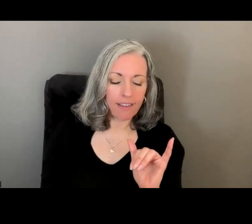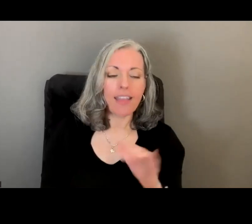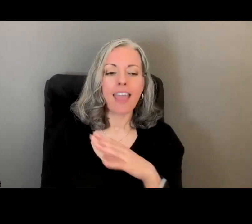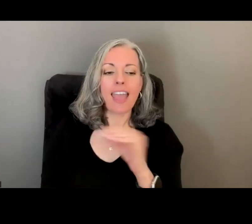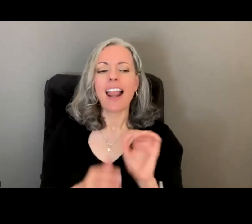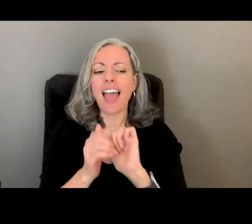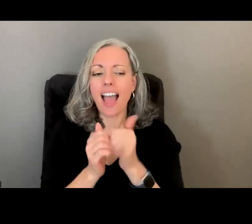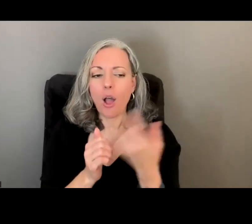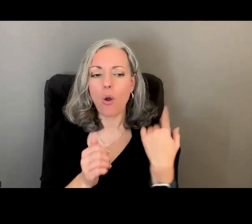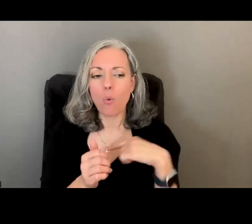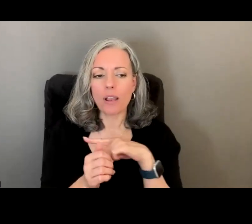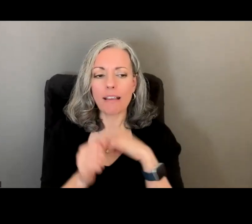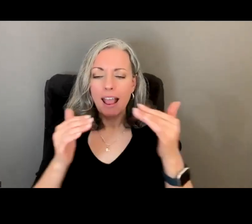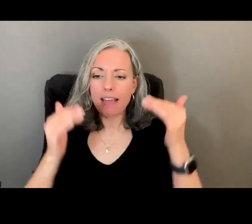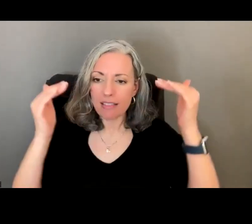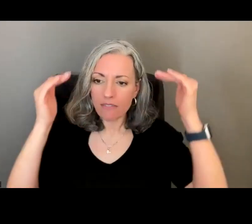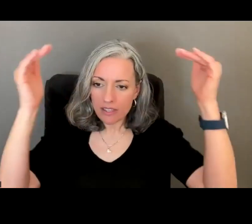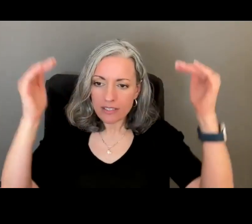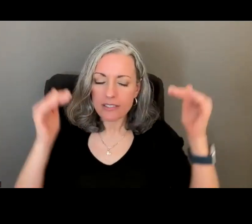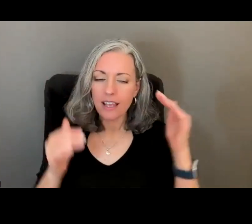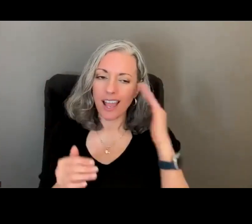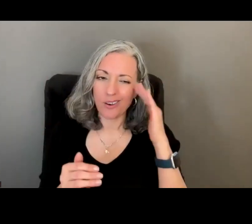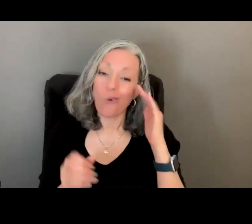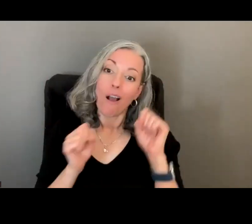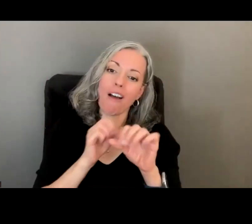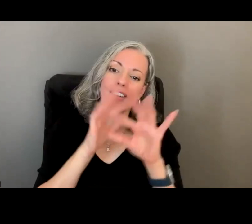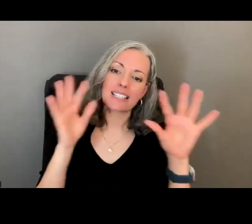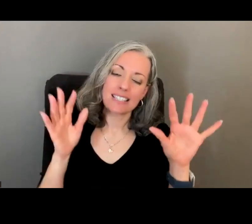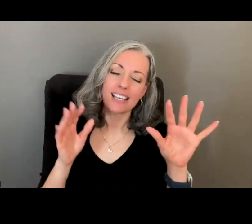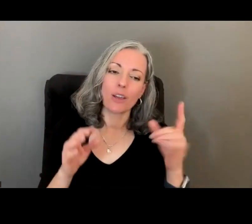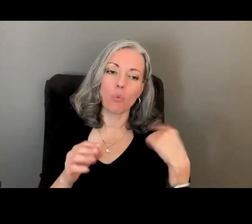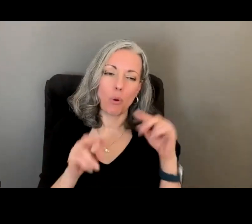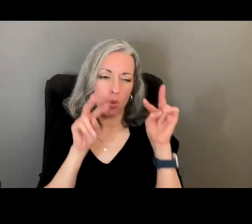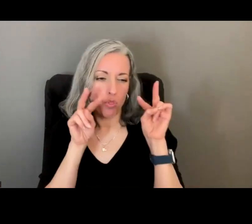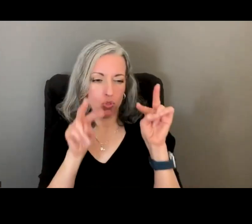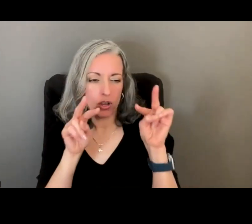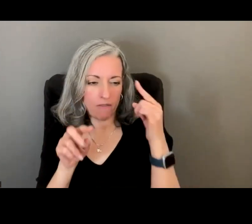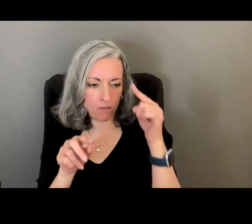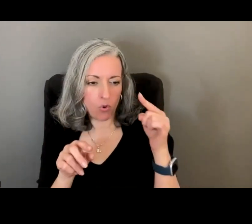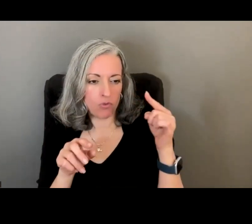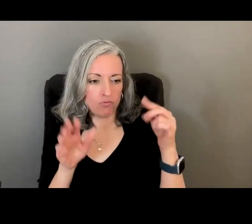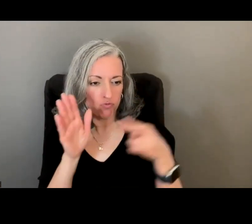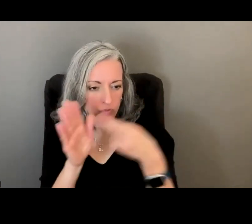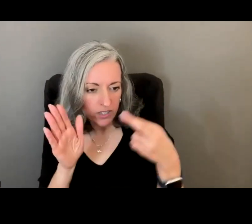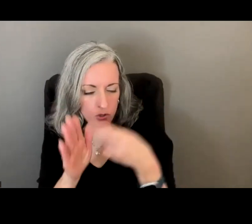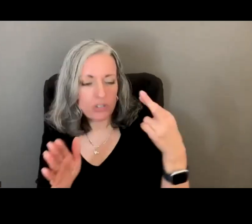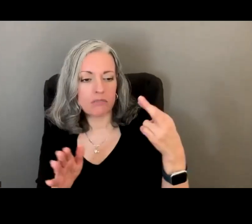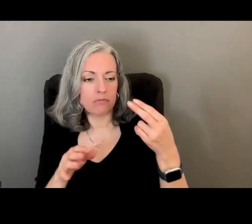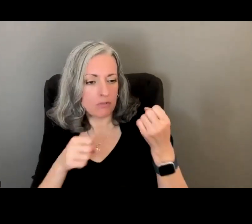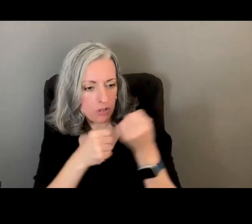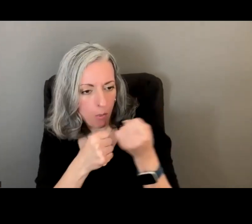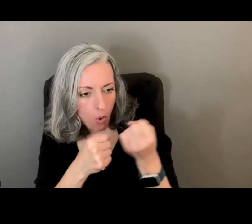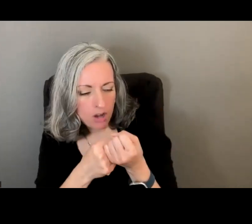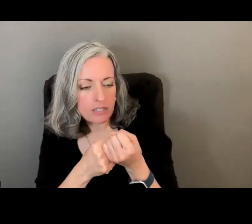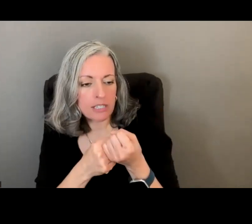how can we lift this? Of course, obviously, like Sarah said, we will be looking for resources and supports to help